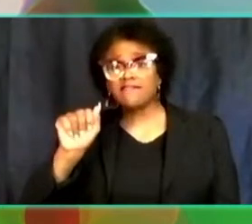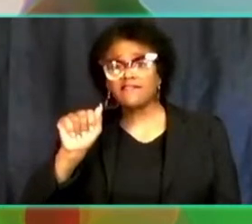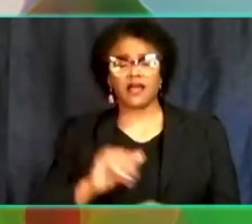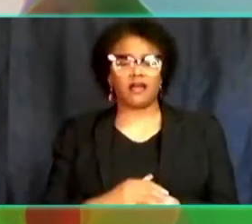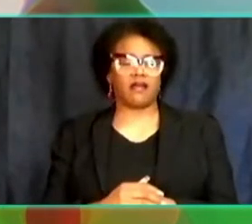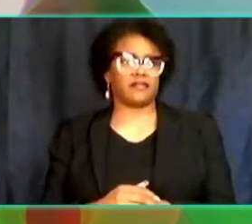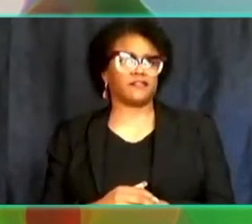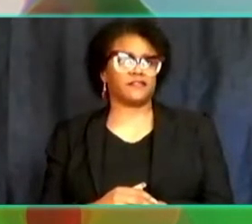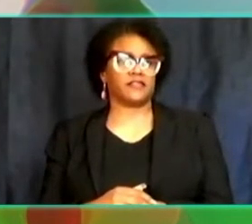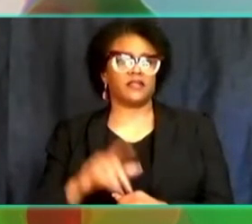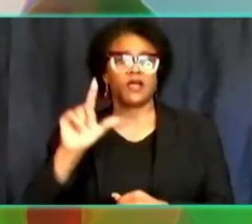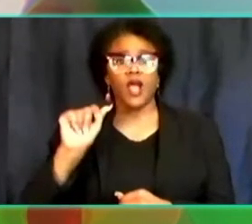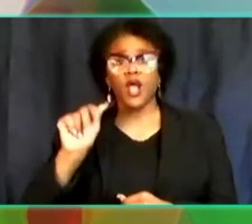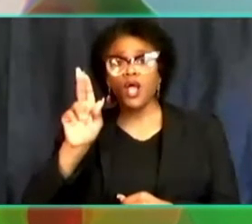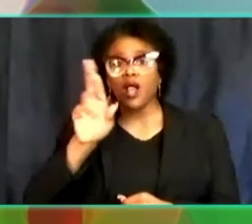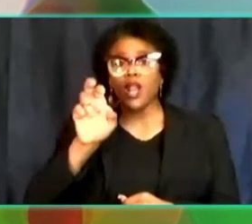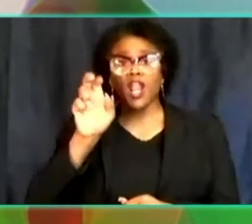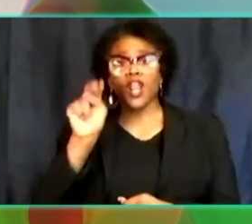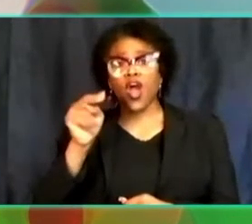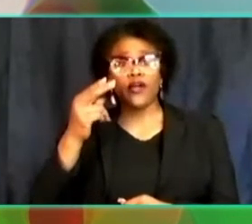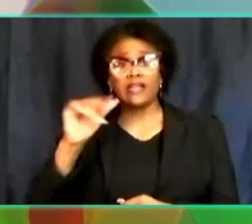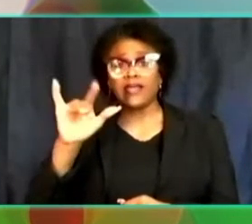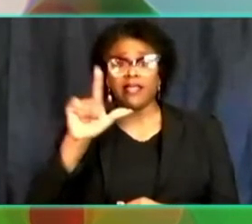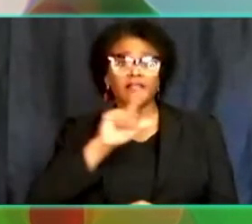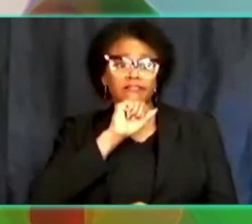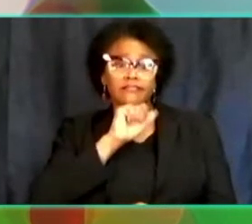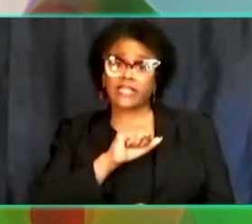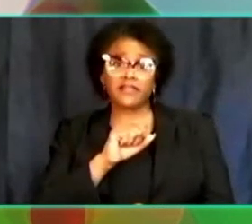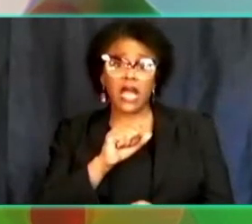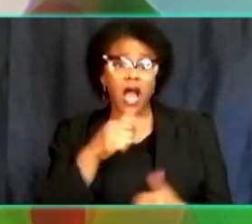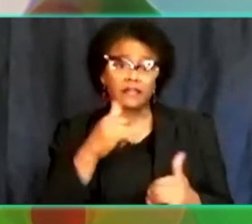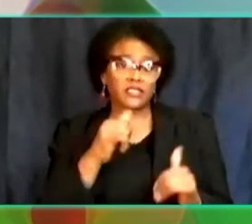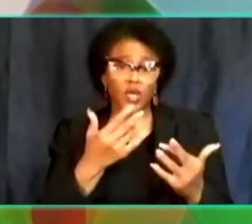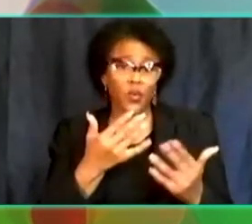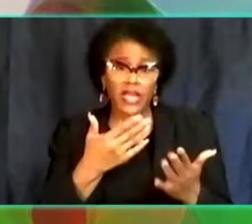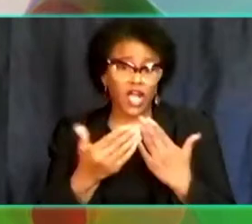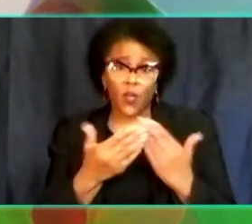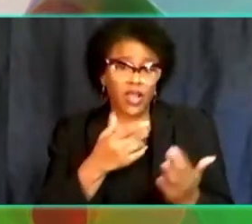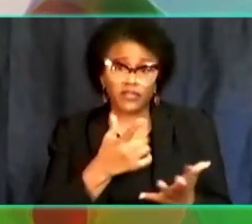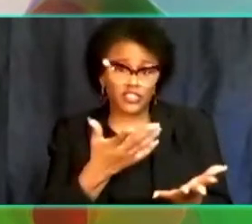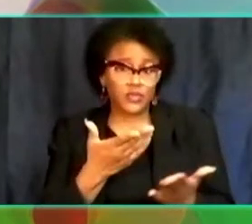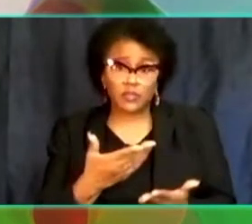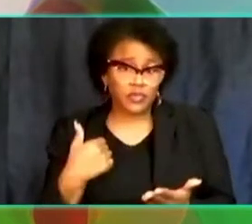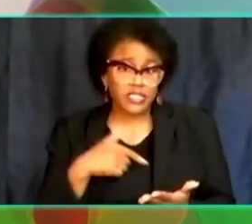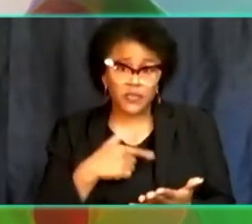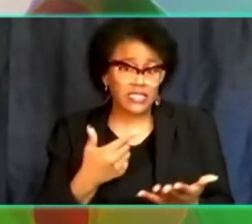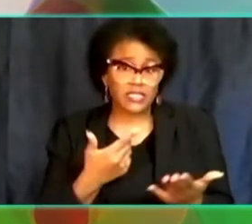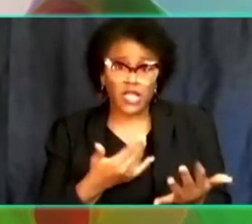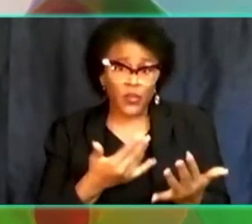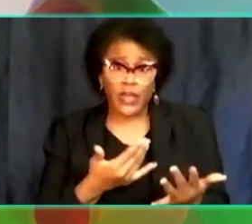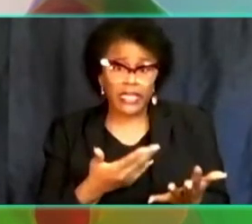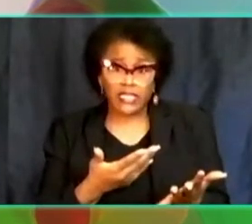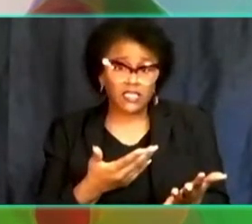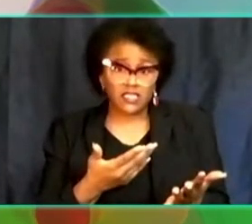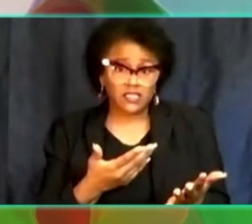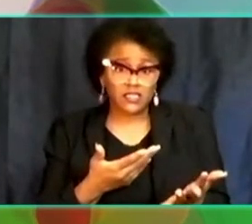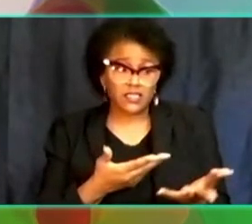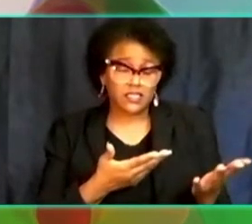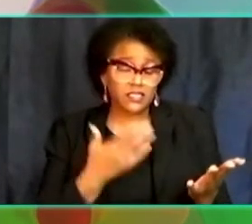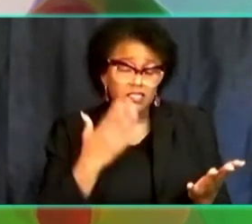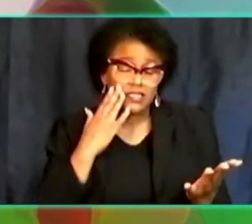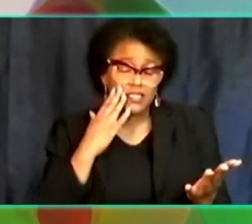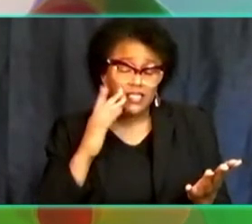you know, Lauryn Hill, I'm gonna love her forever. I'm still waiting on whatever she wants to bring to us. You know what I mean?